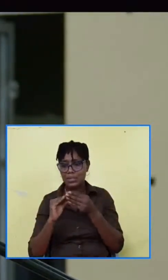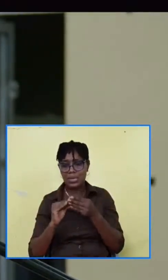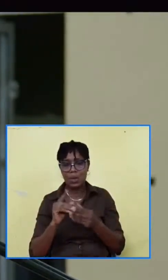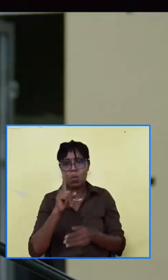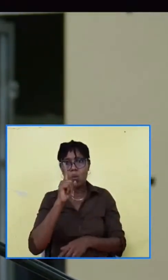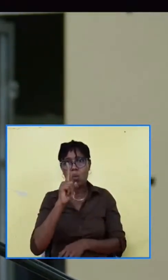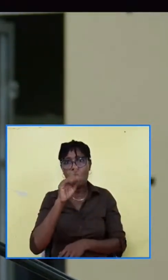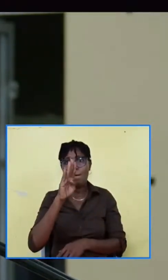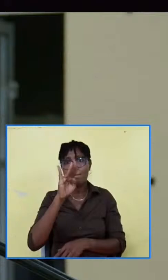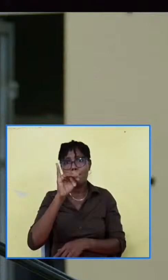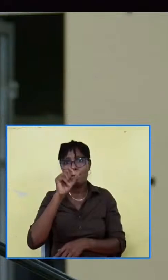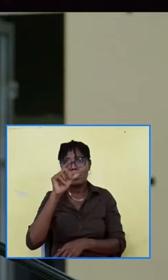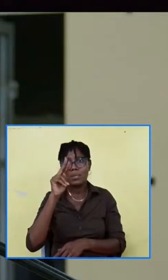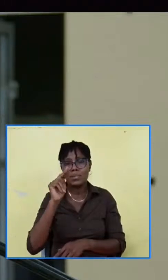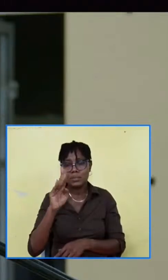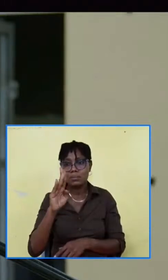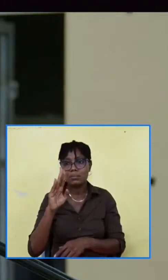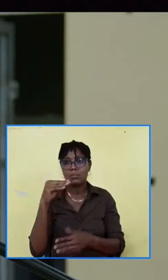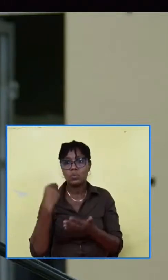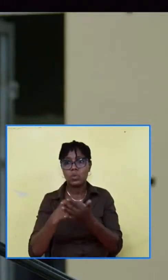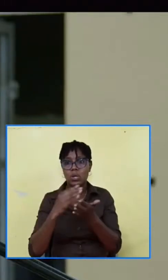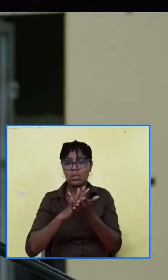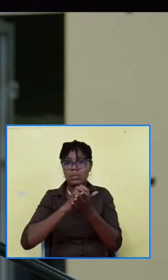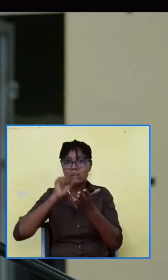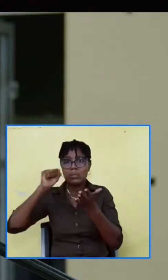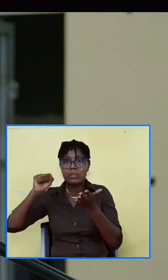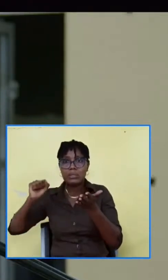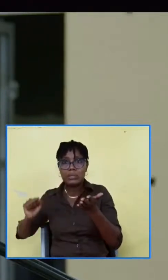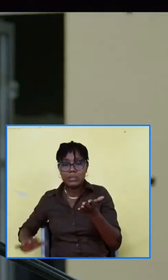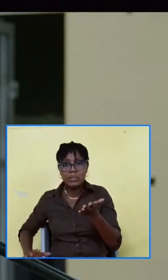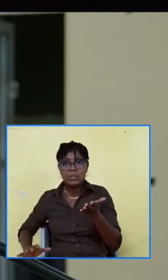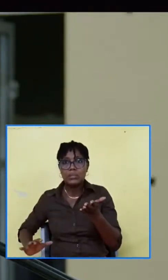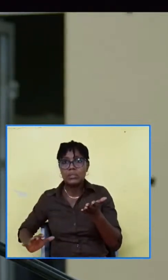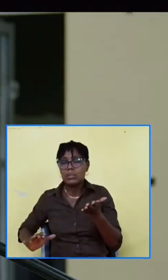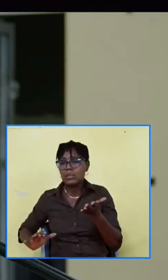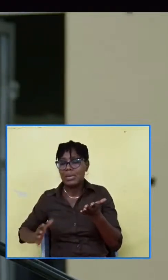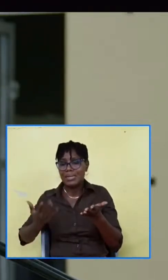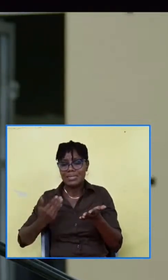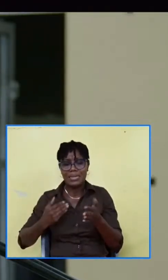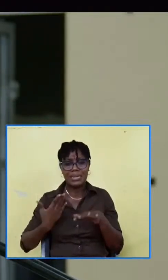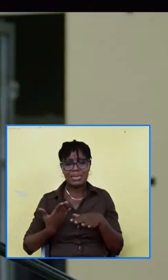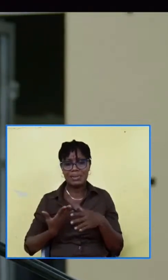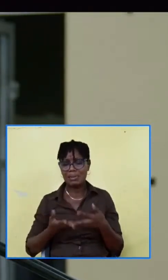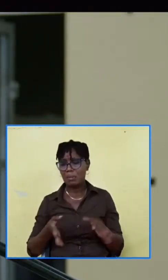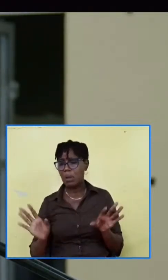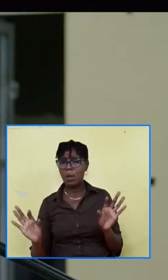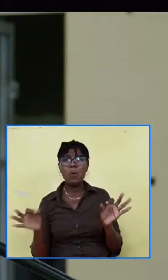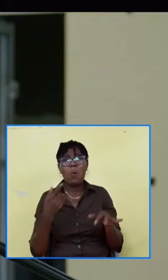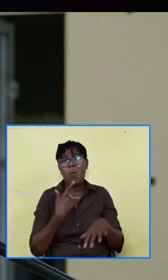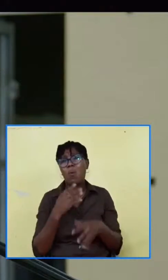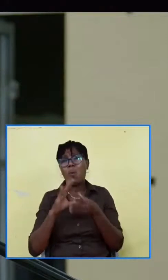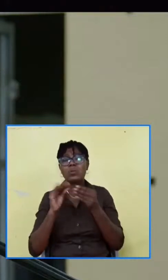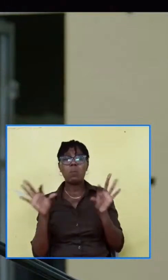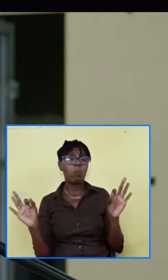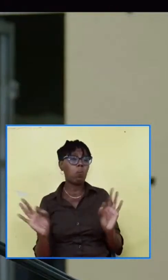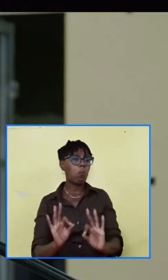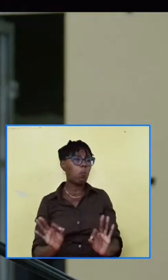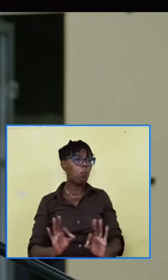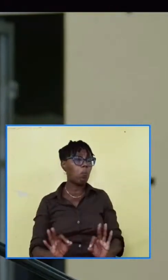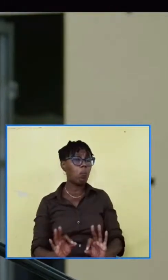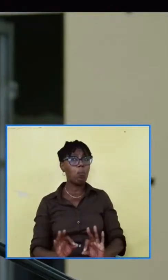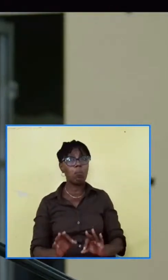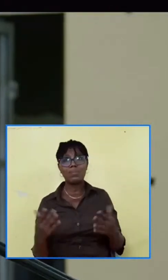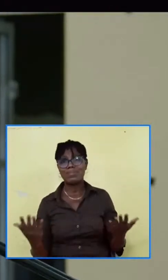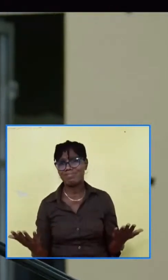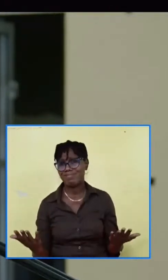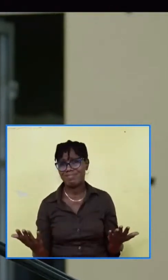from the membership of the NIS, and to minimize it in that fashion is not, I don't